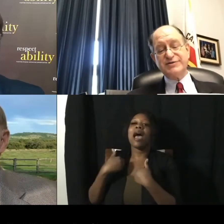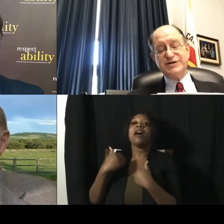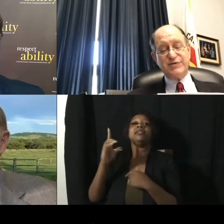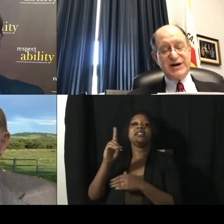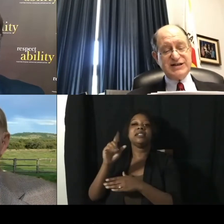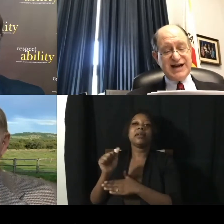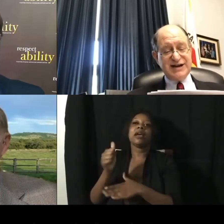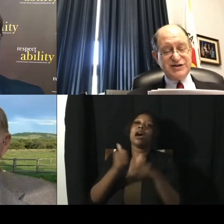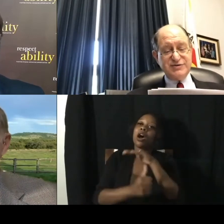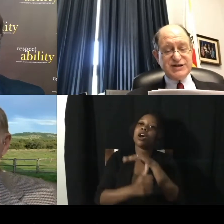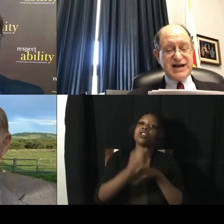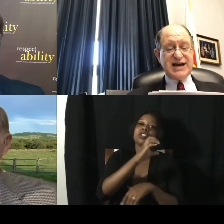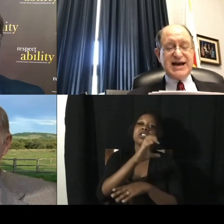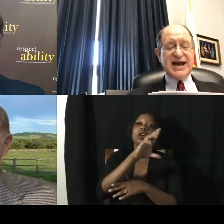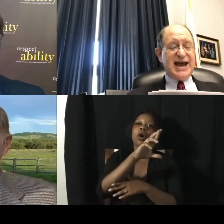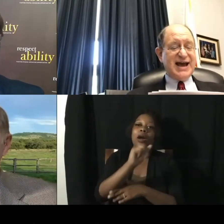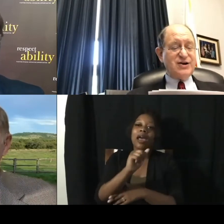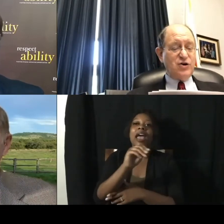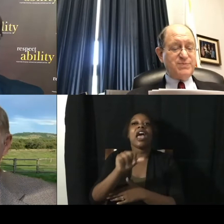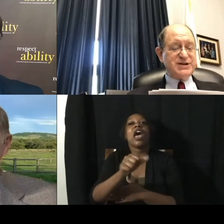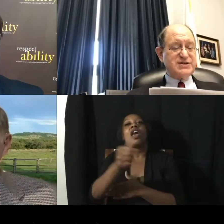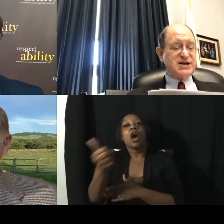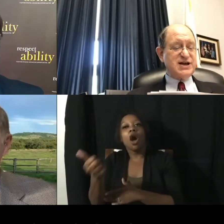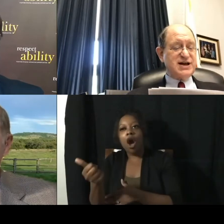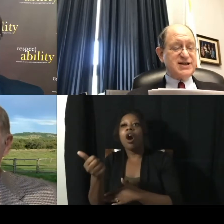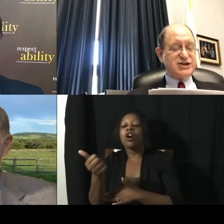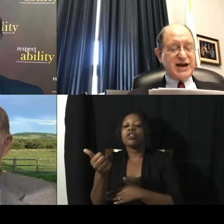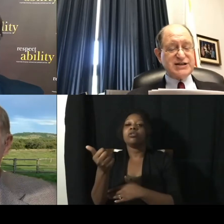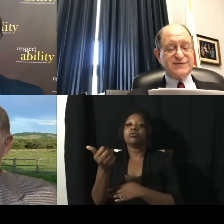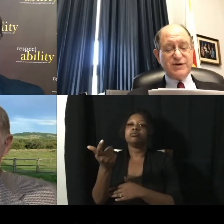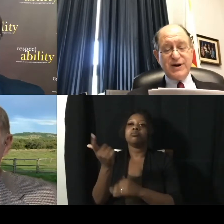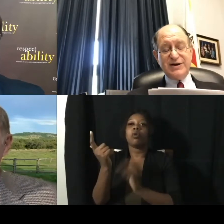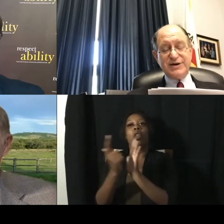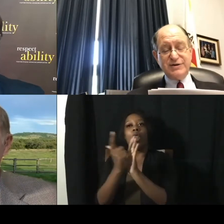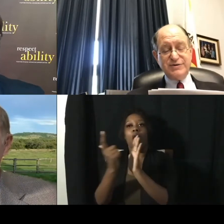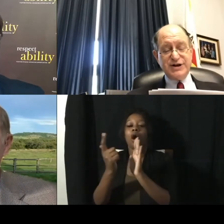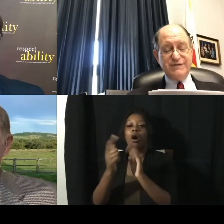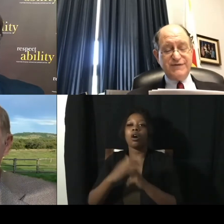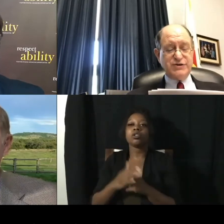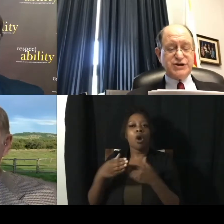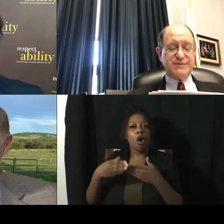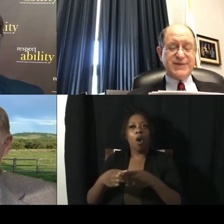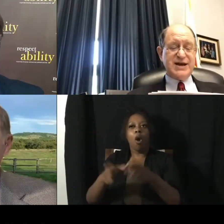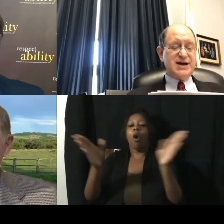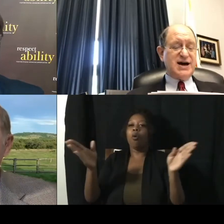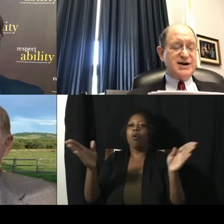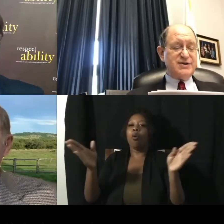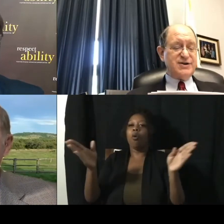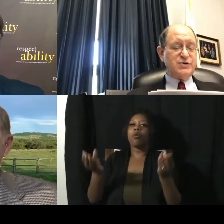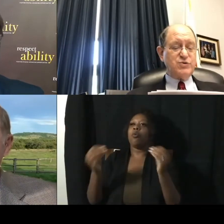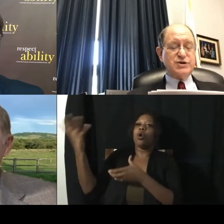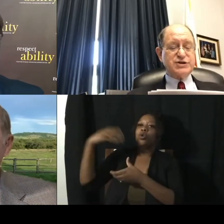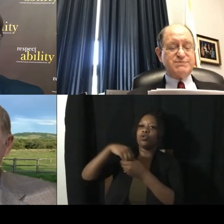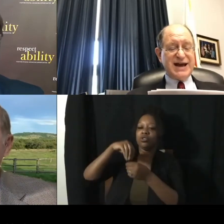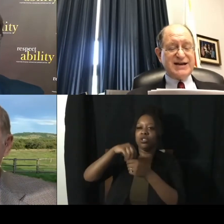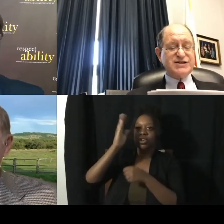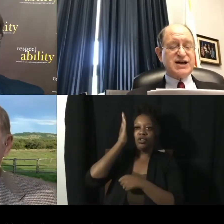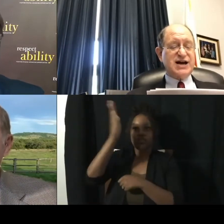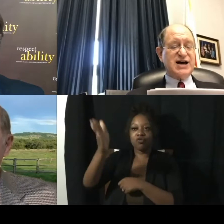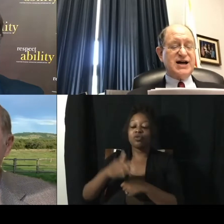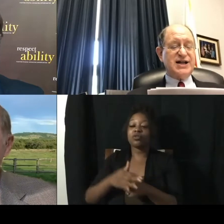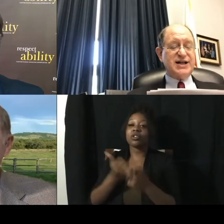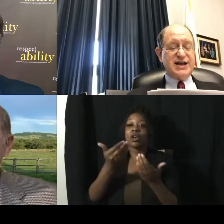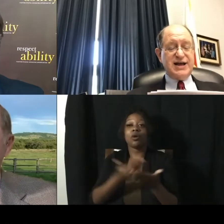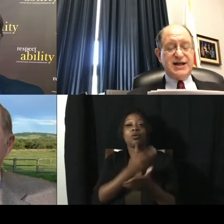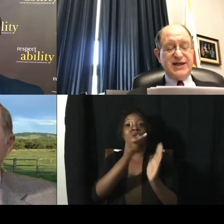other civil rights statutes, and opens the chance for greater inclusion in the future. Under the new rules, banks